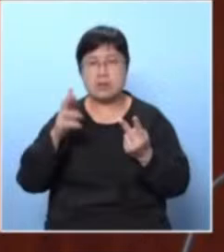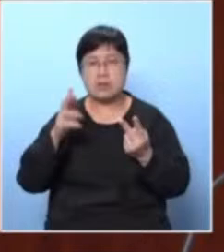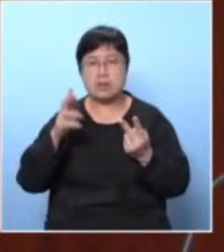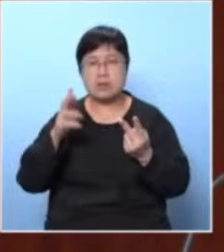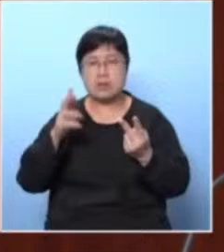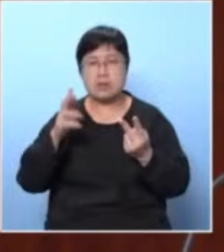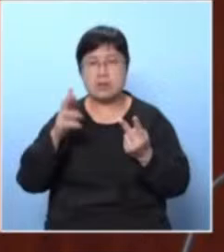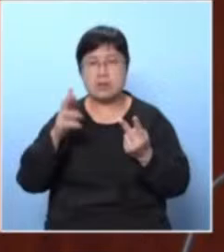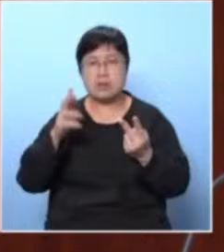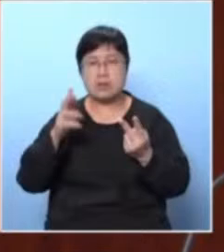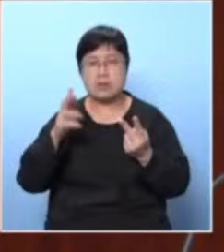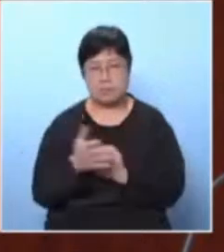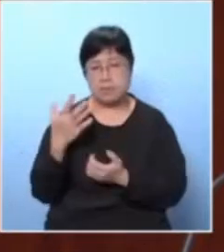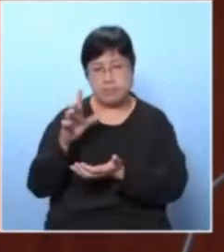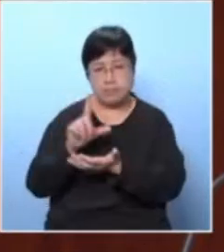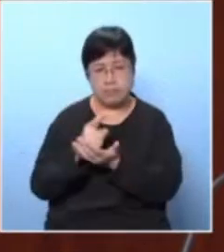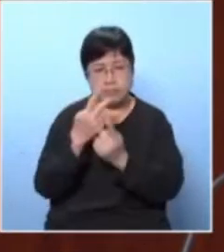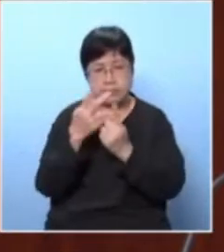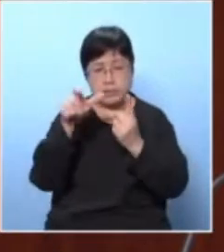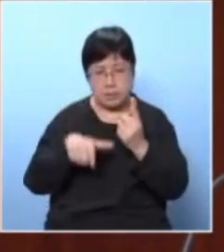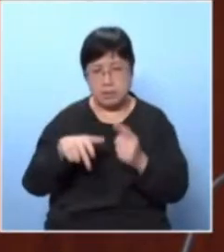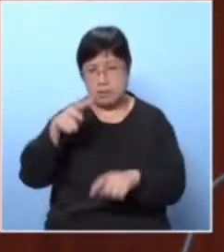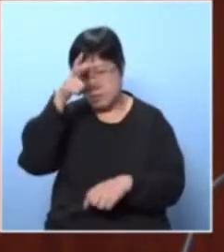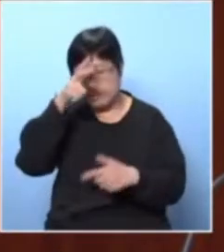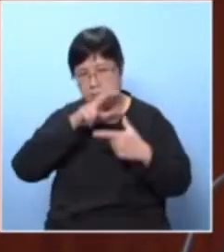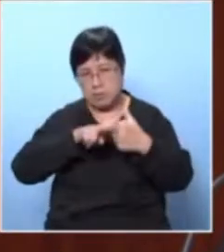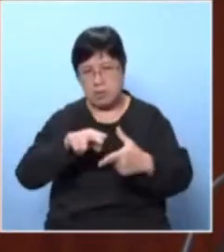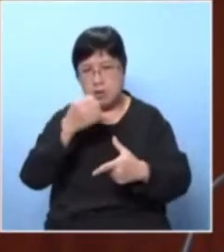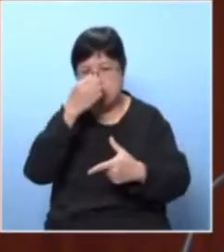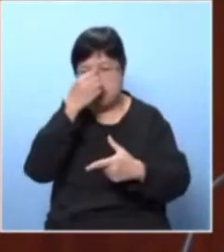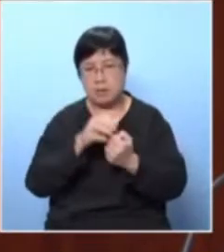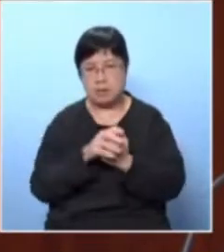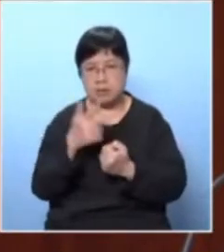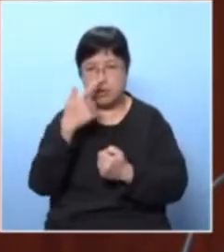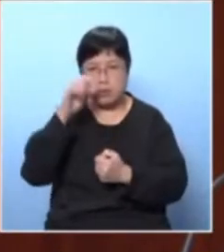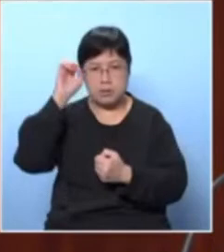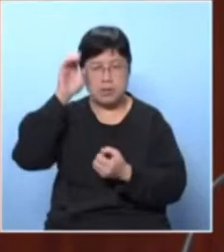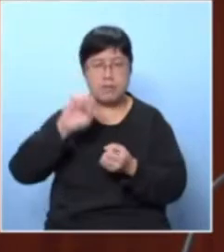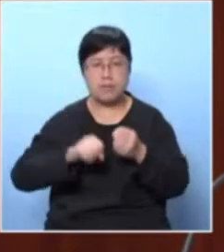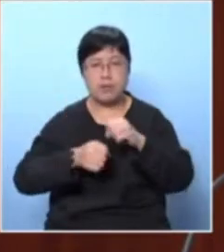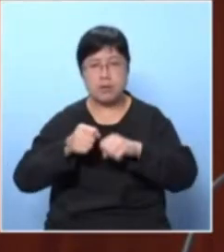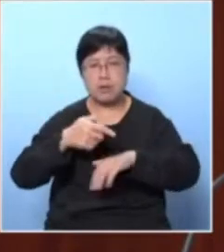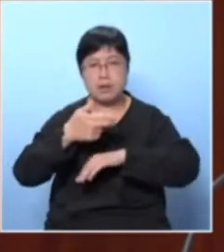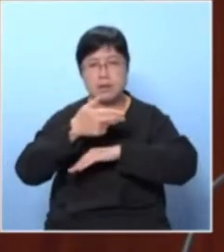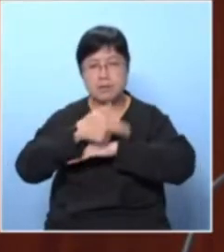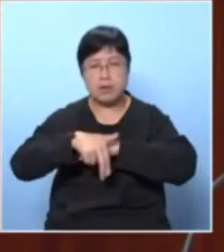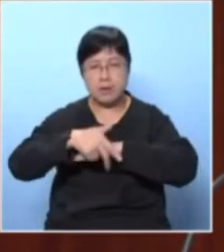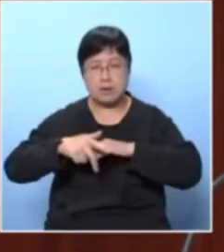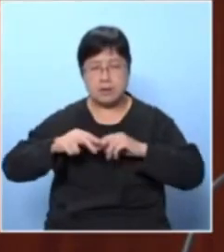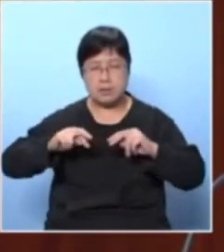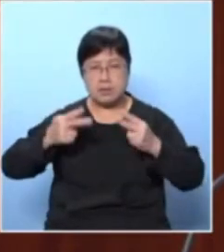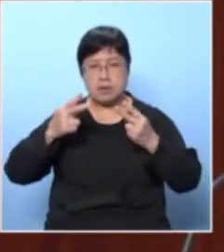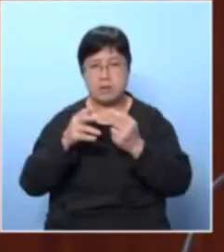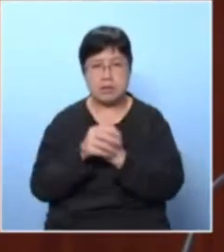International Innovation and Technology Center. The government promulgated last December the Hong Kong I&T Development Blueprint for developing